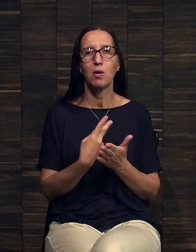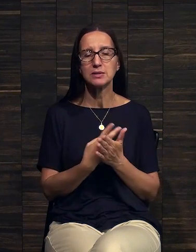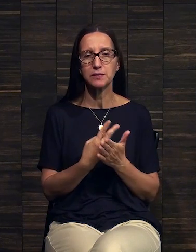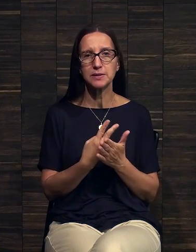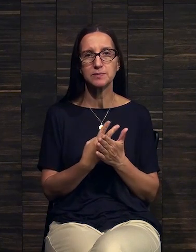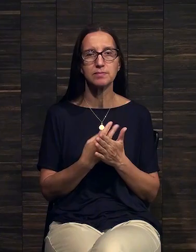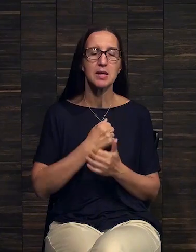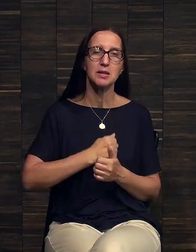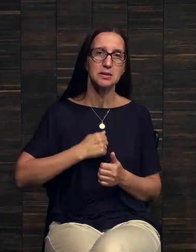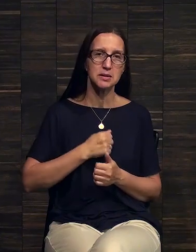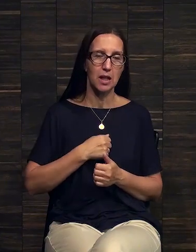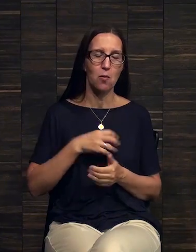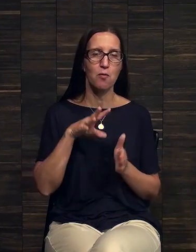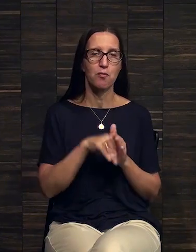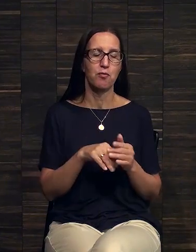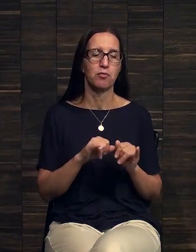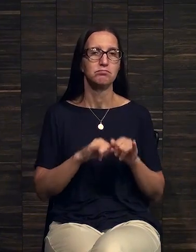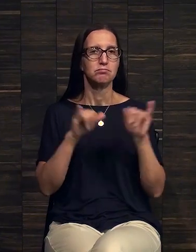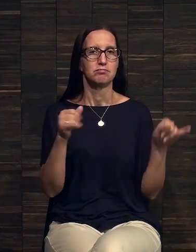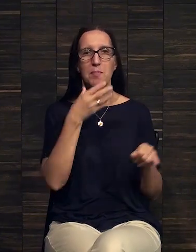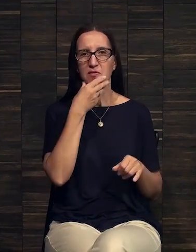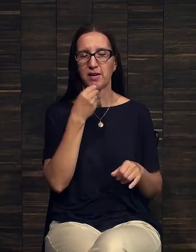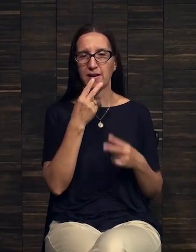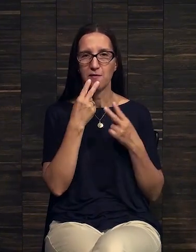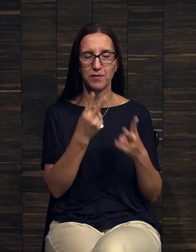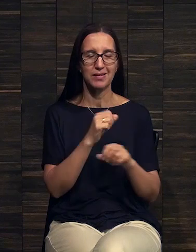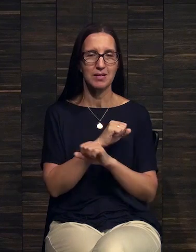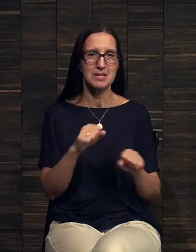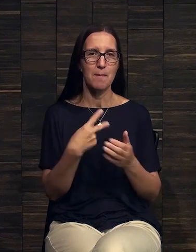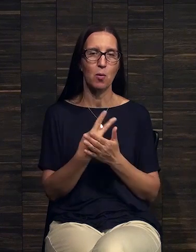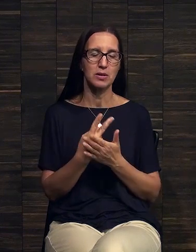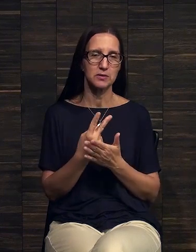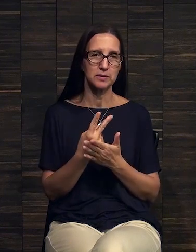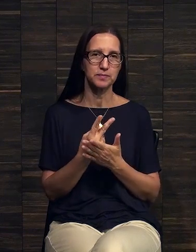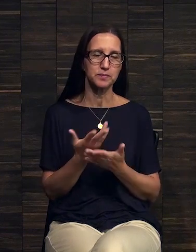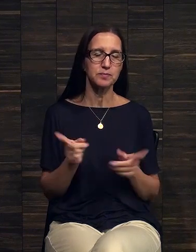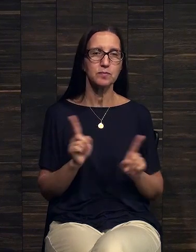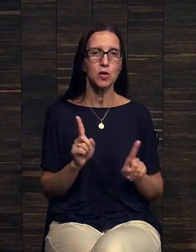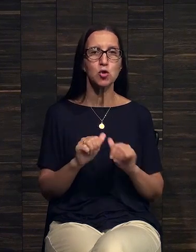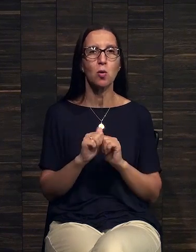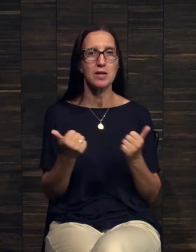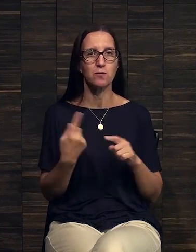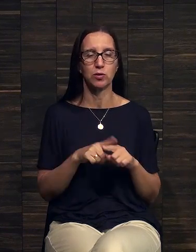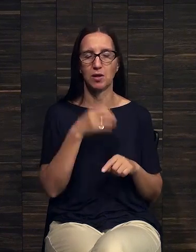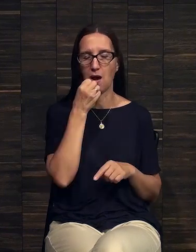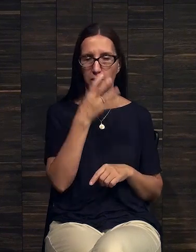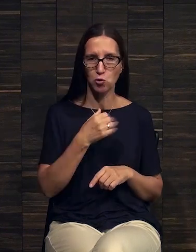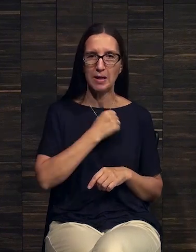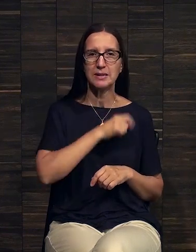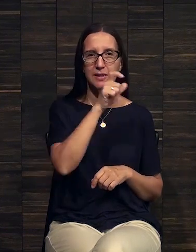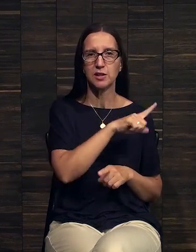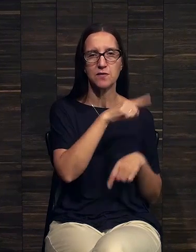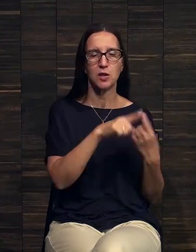self-censorship. Comics do not show evil in attractive form, do not show